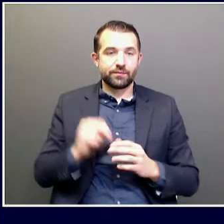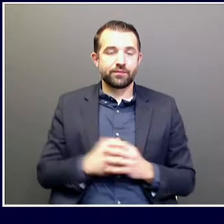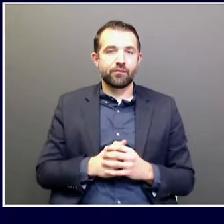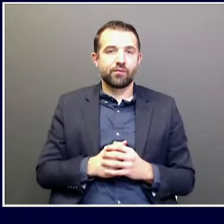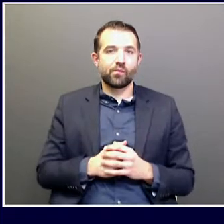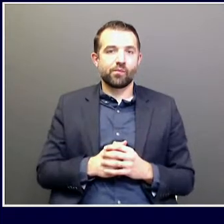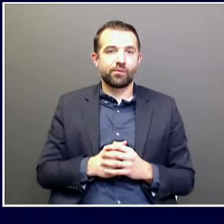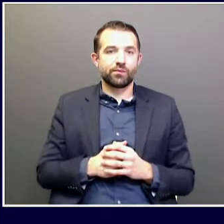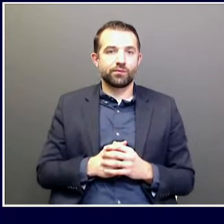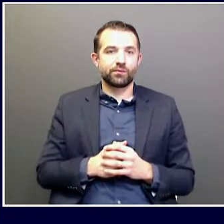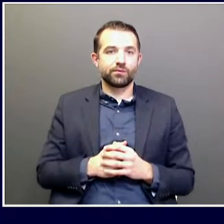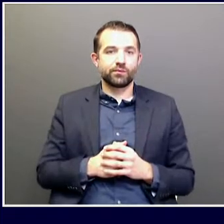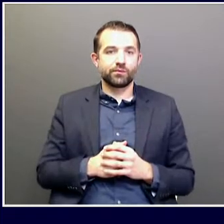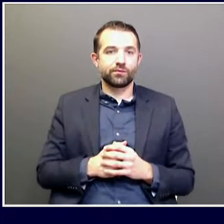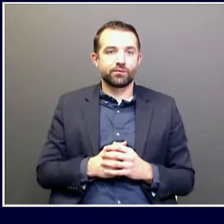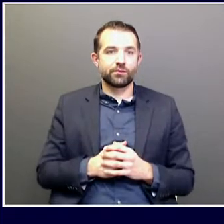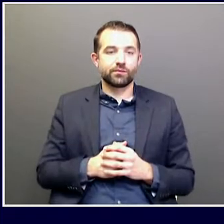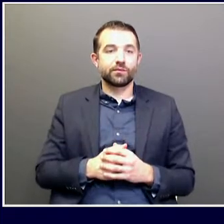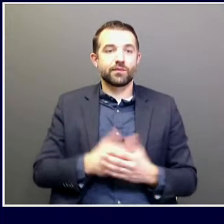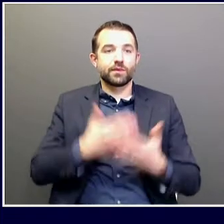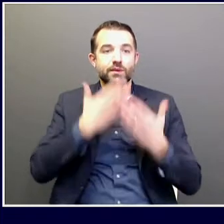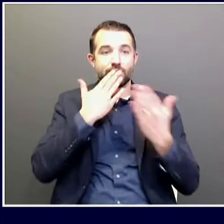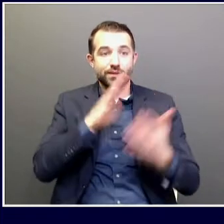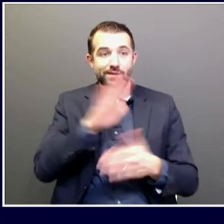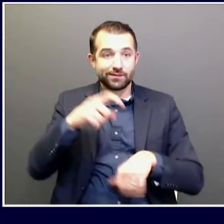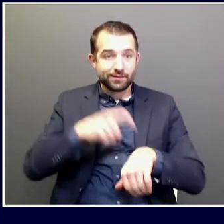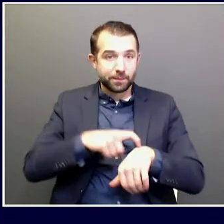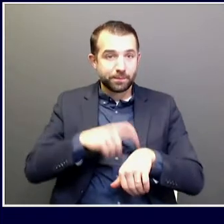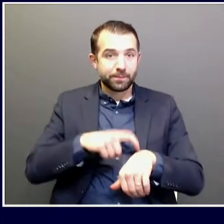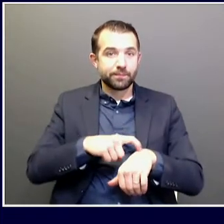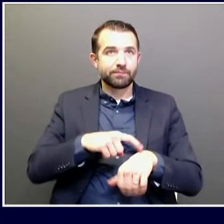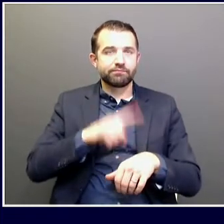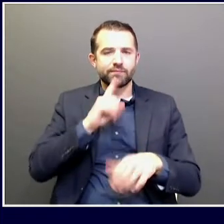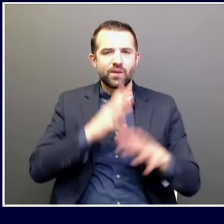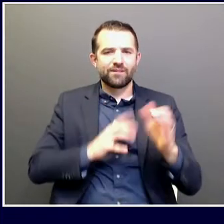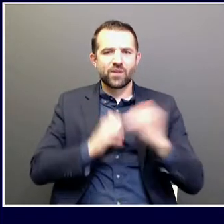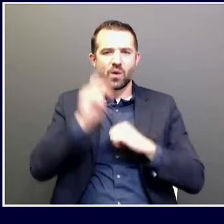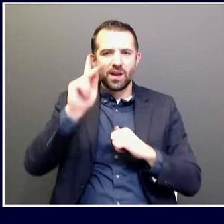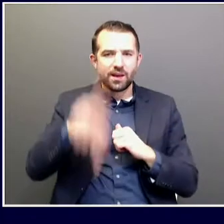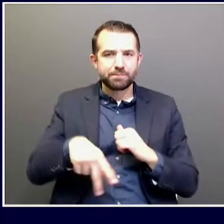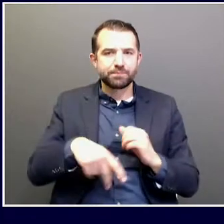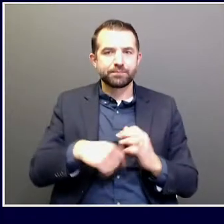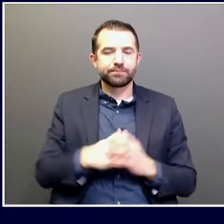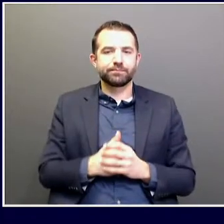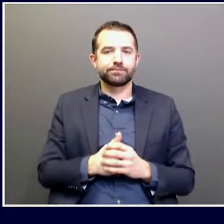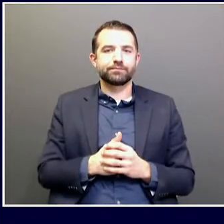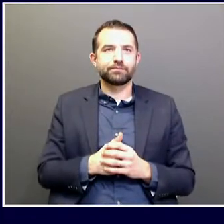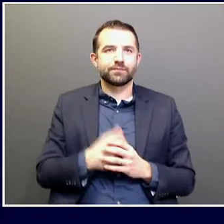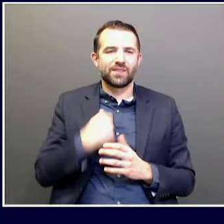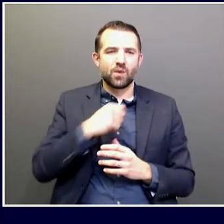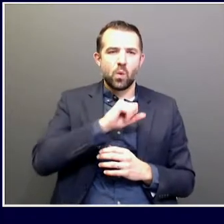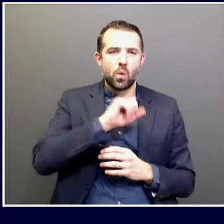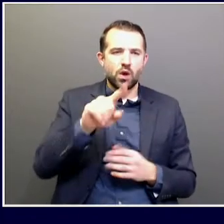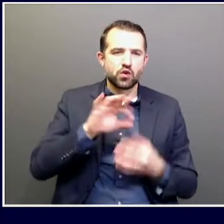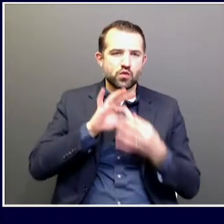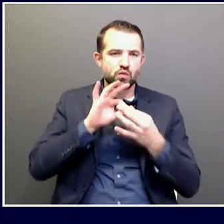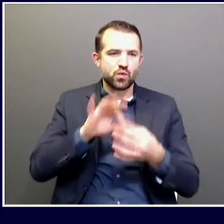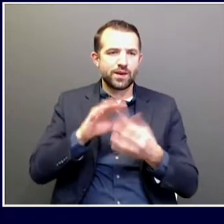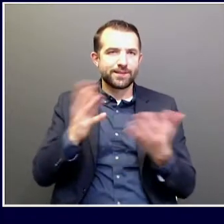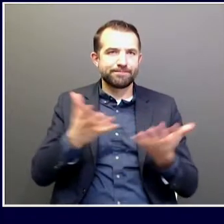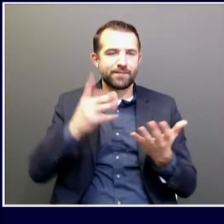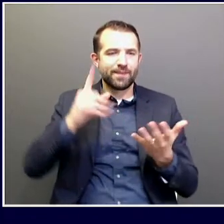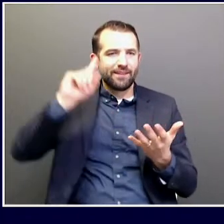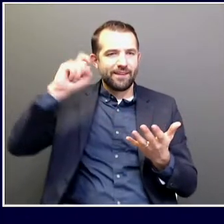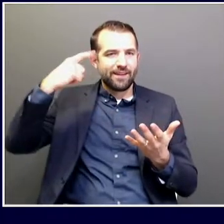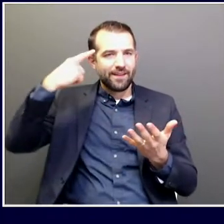Dr. Commissioner, Governor, thanks for the time today. Just wanted to follow up on the question about the Augusta